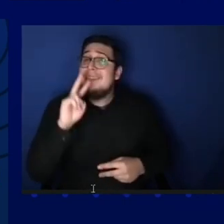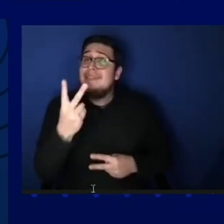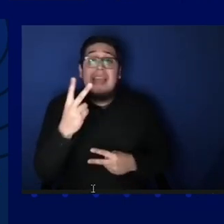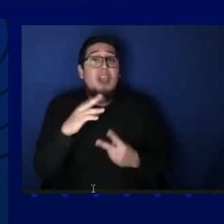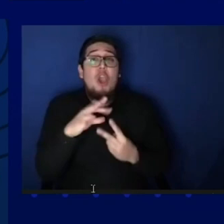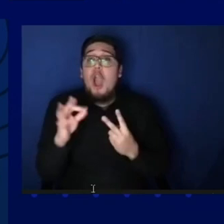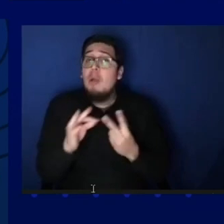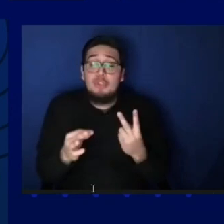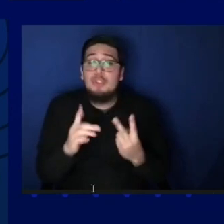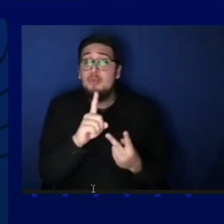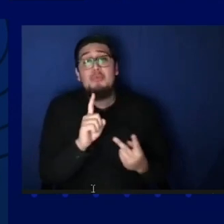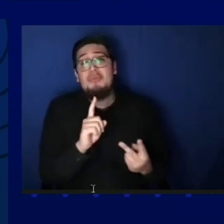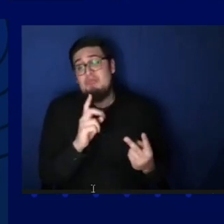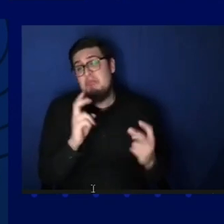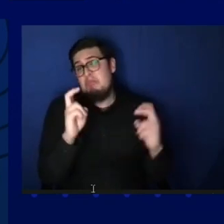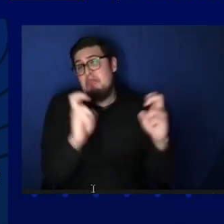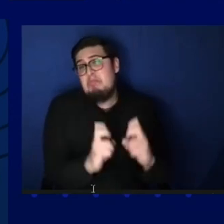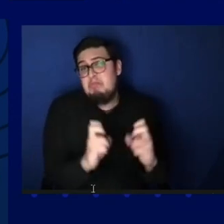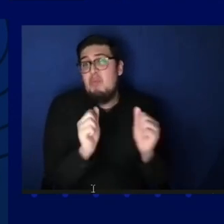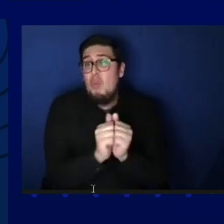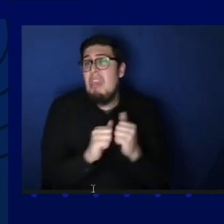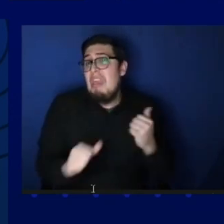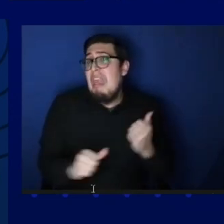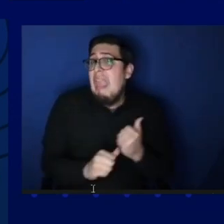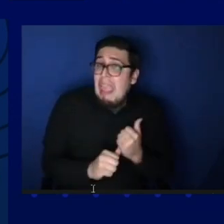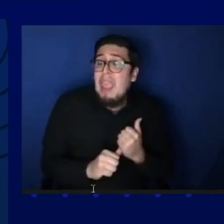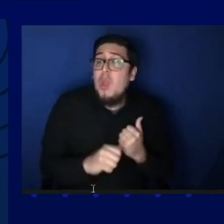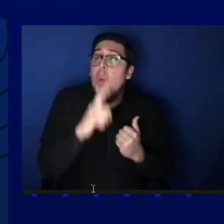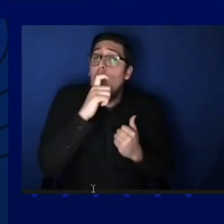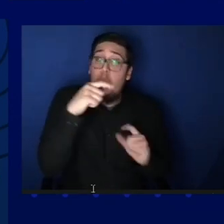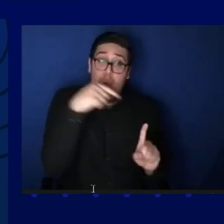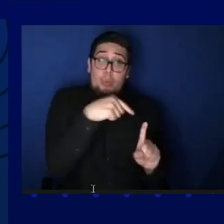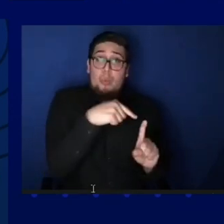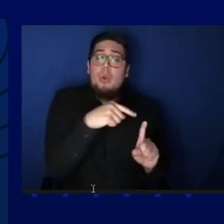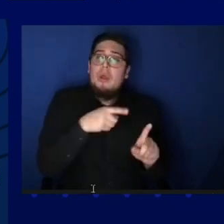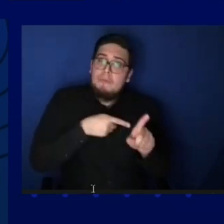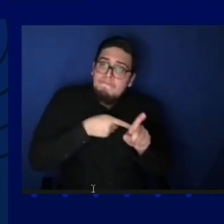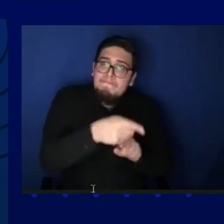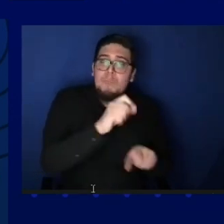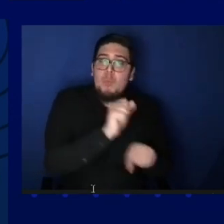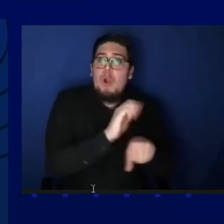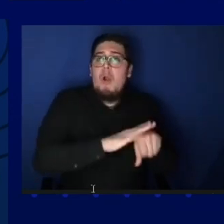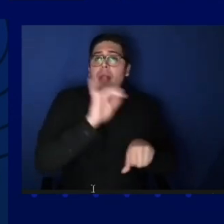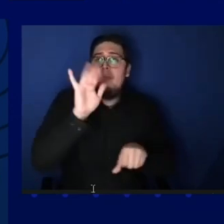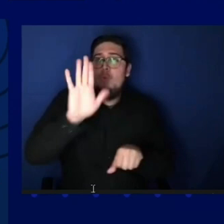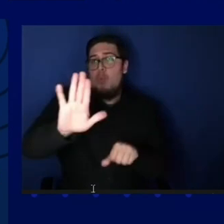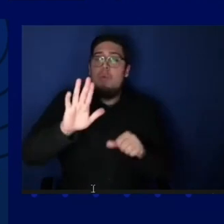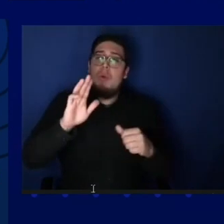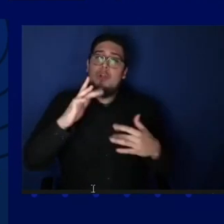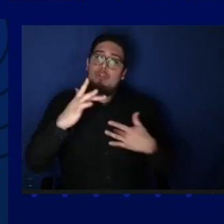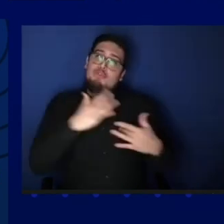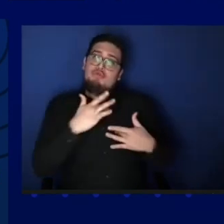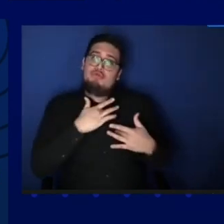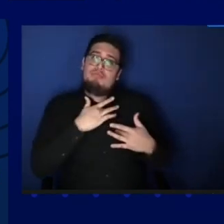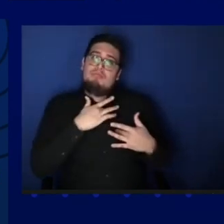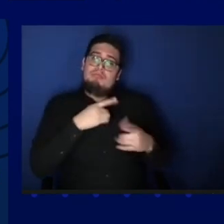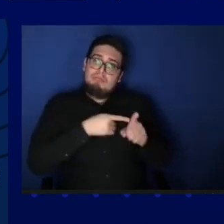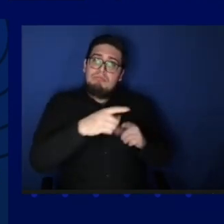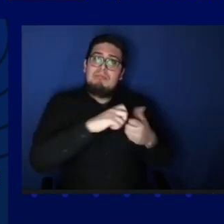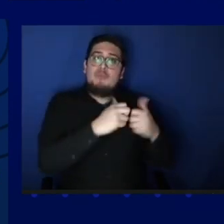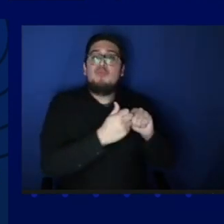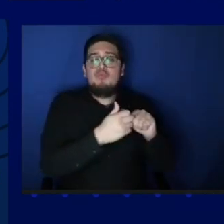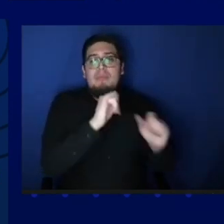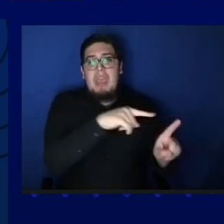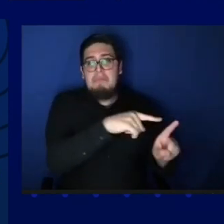that works on your issue. This is very important. So for example, if you and your group are pushing for rent